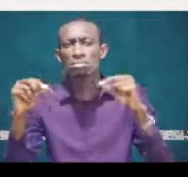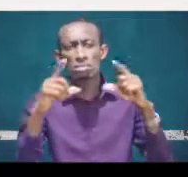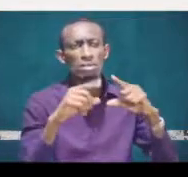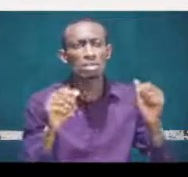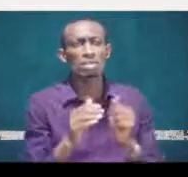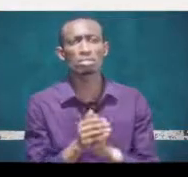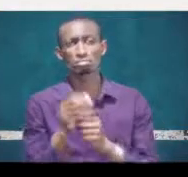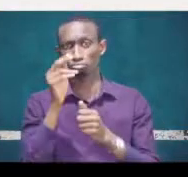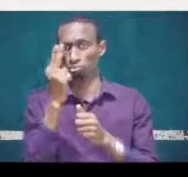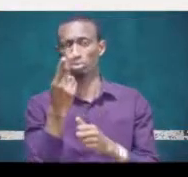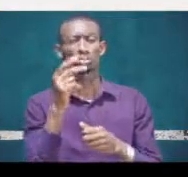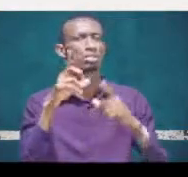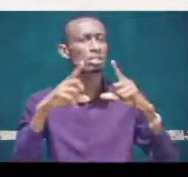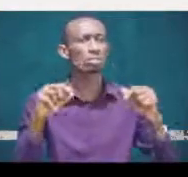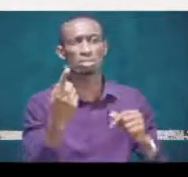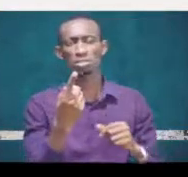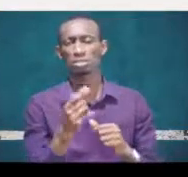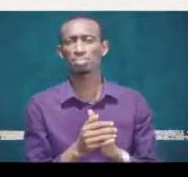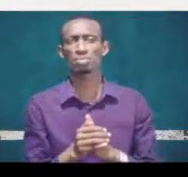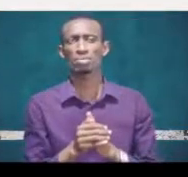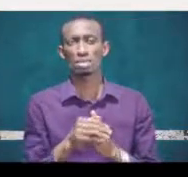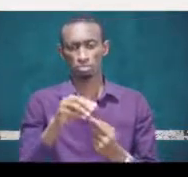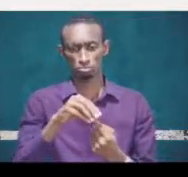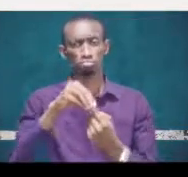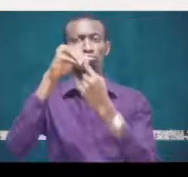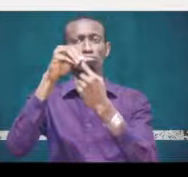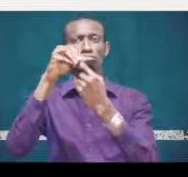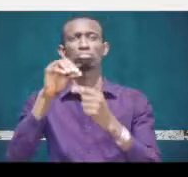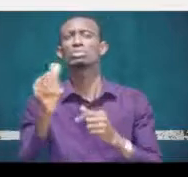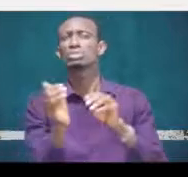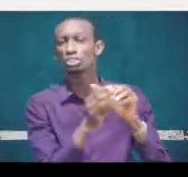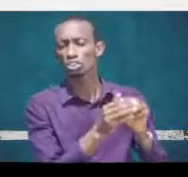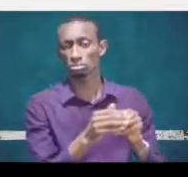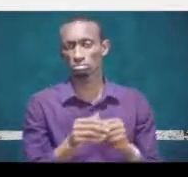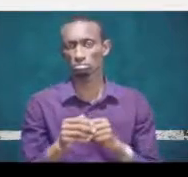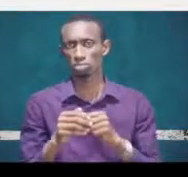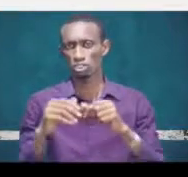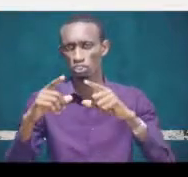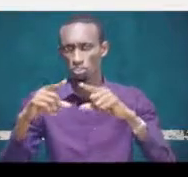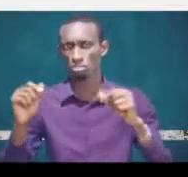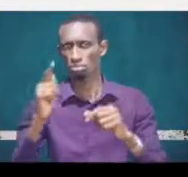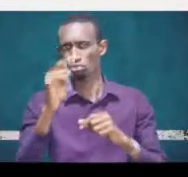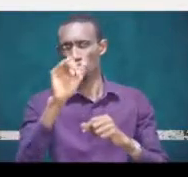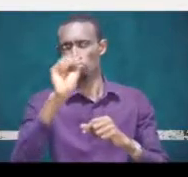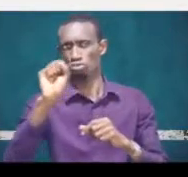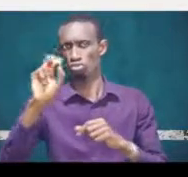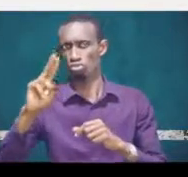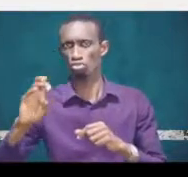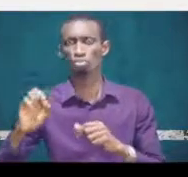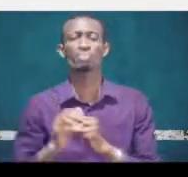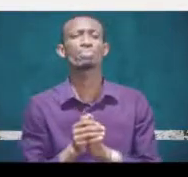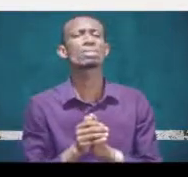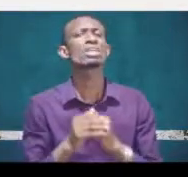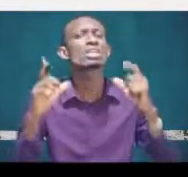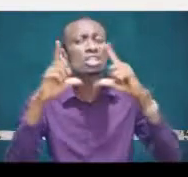then tissues. When we talk about specialization, that means you concentrate on what you can do